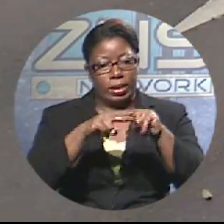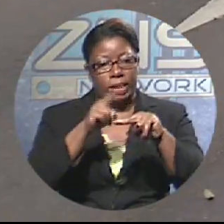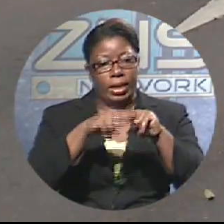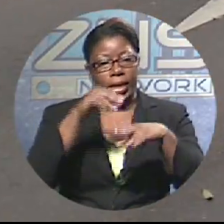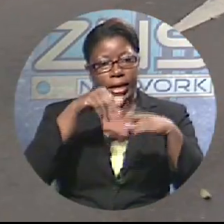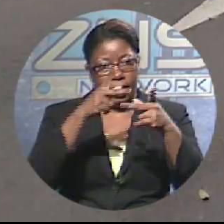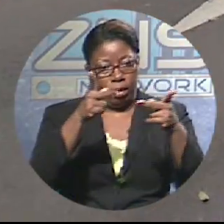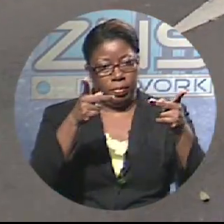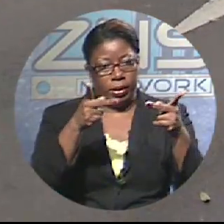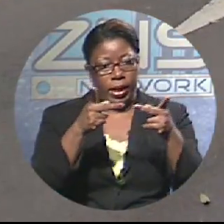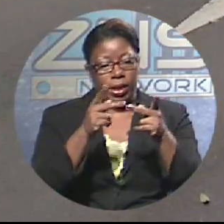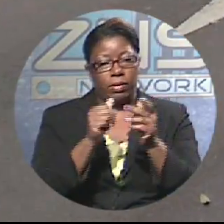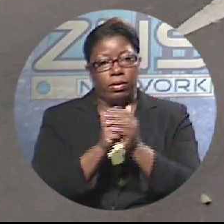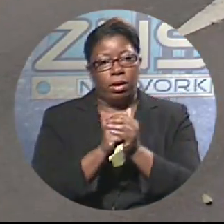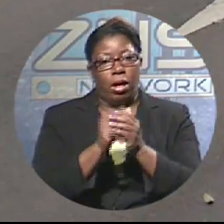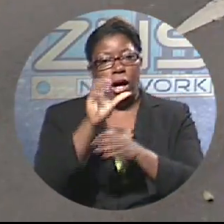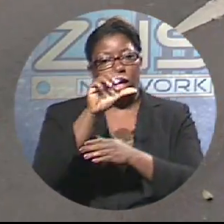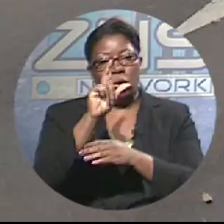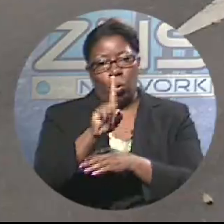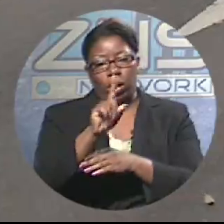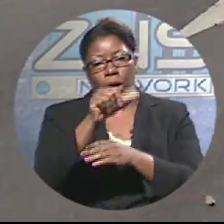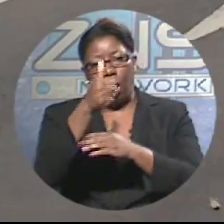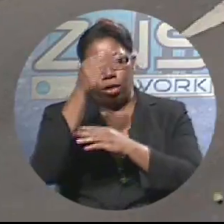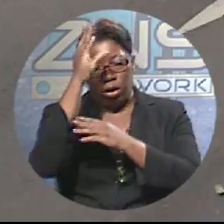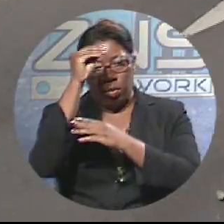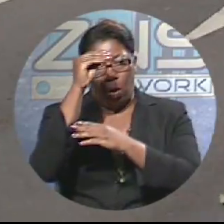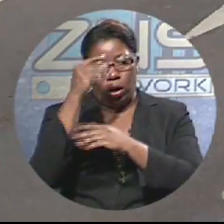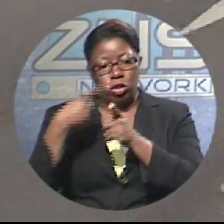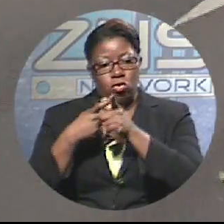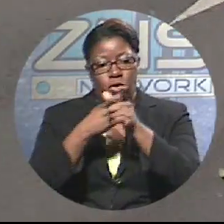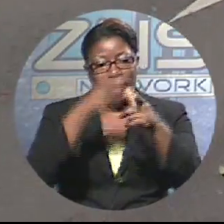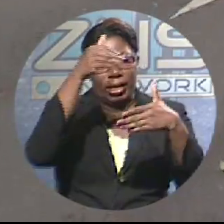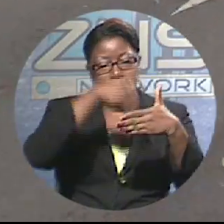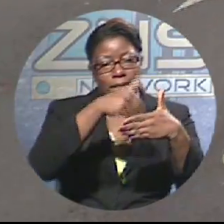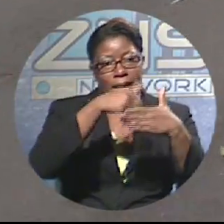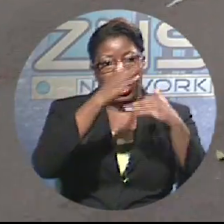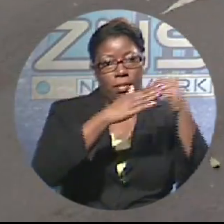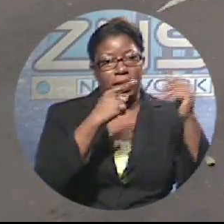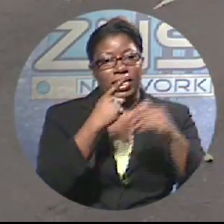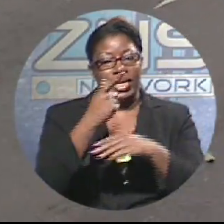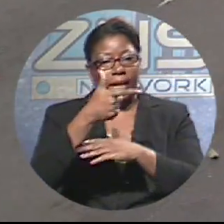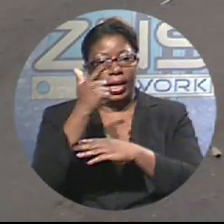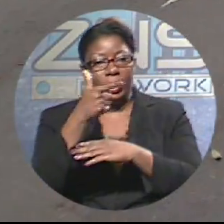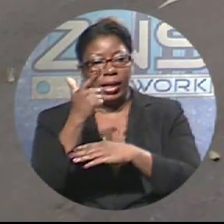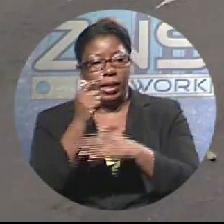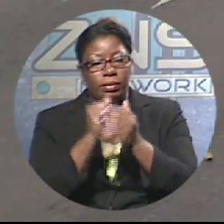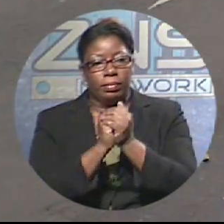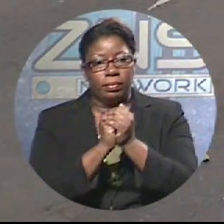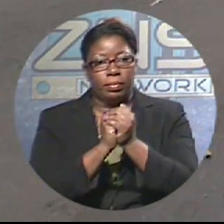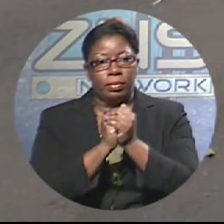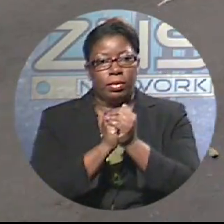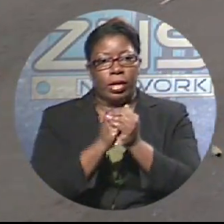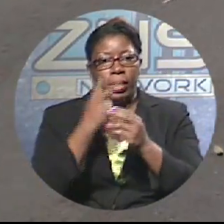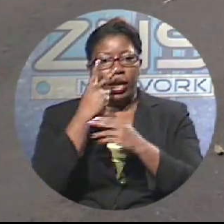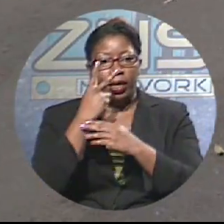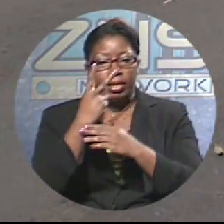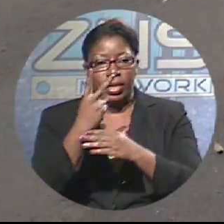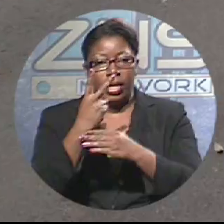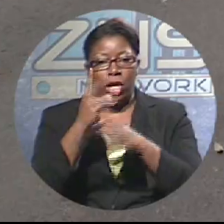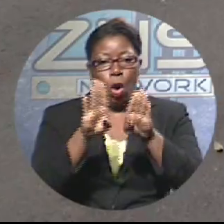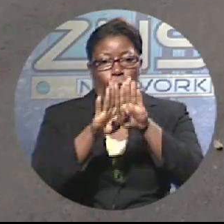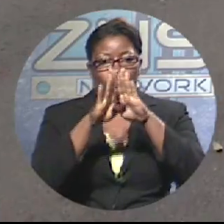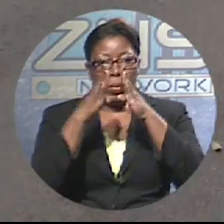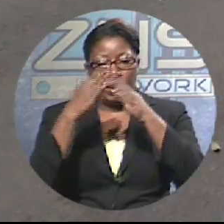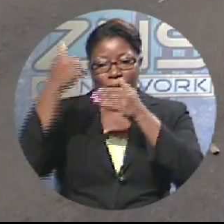boys run back inside, say, gun. So then when I go, I see the gun, and they open up the side door, and they say don't come